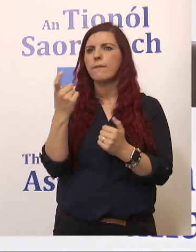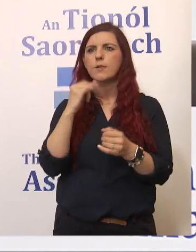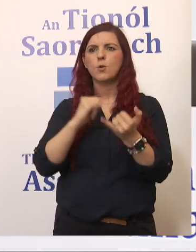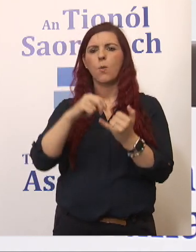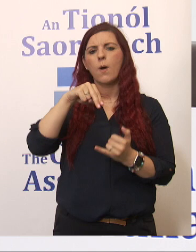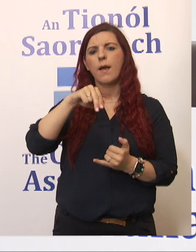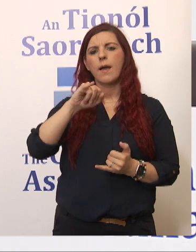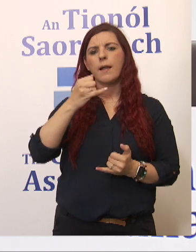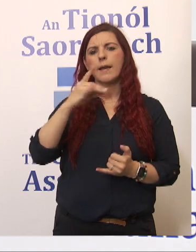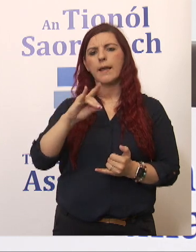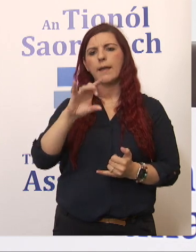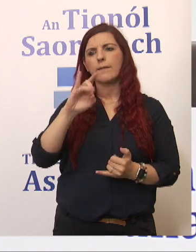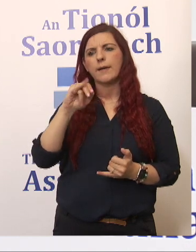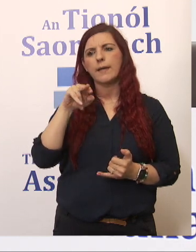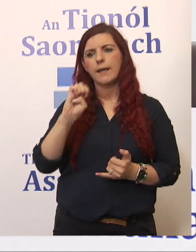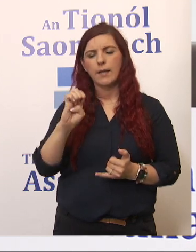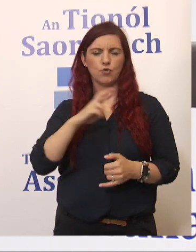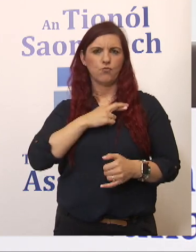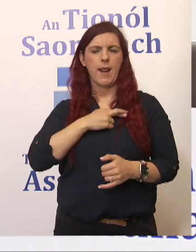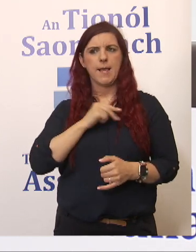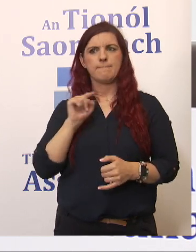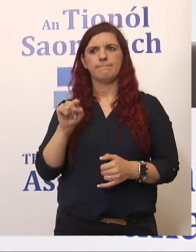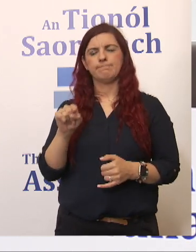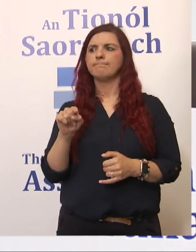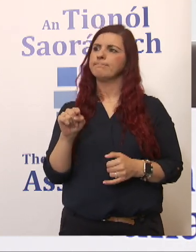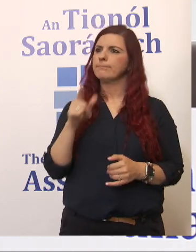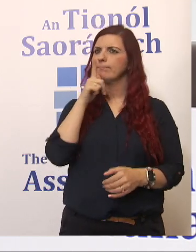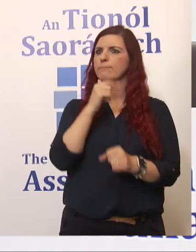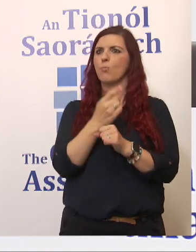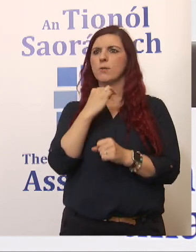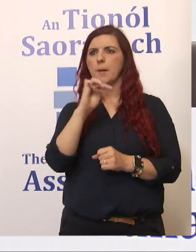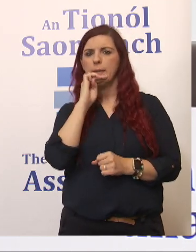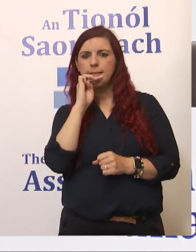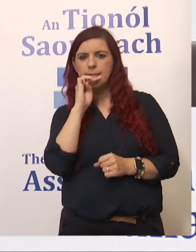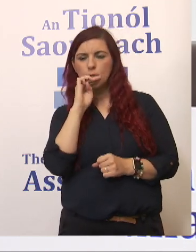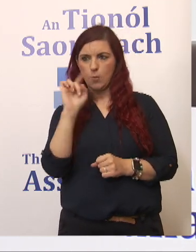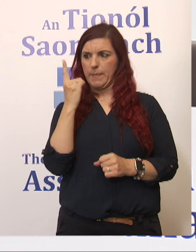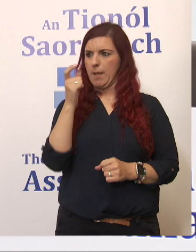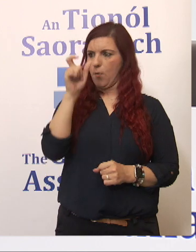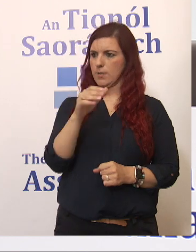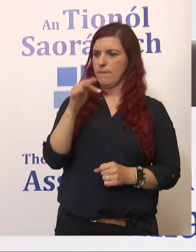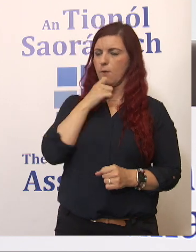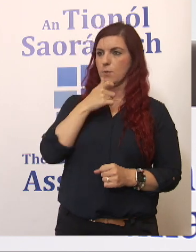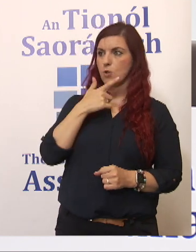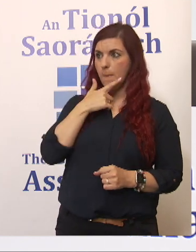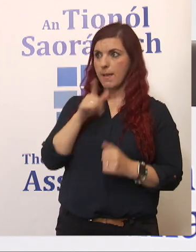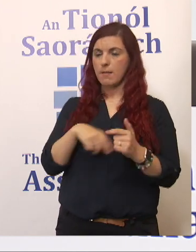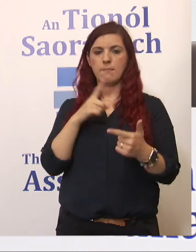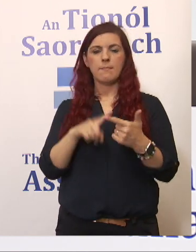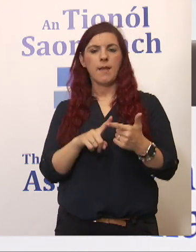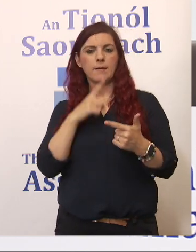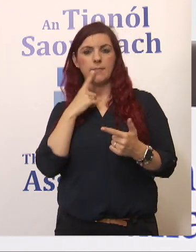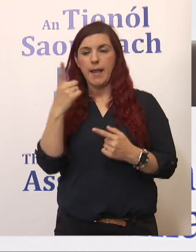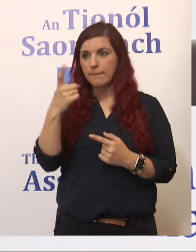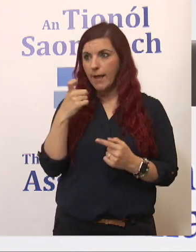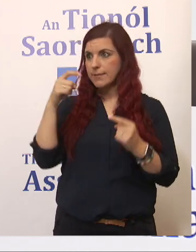really set the scene for us in terms of what it means to be a Dubliner, what it means to be invited